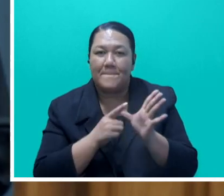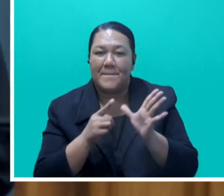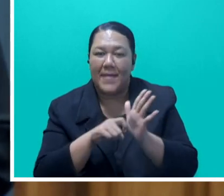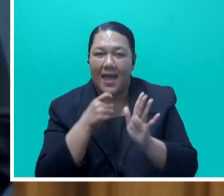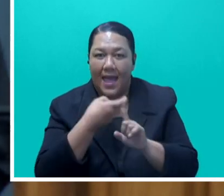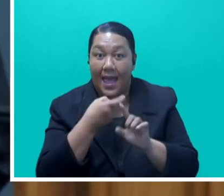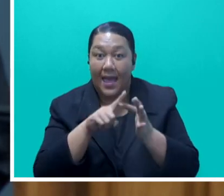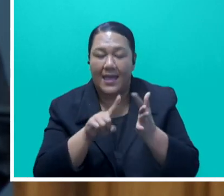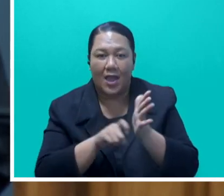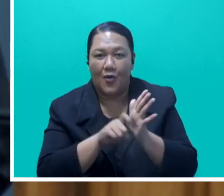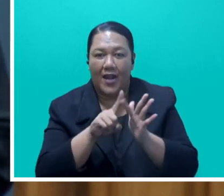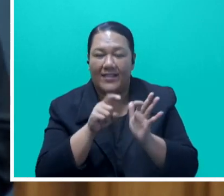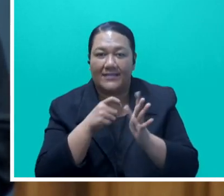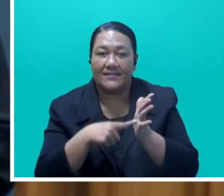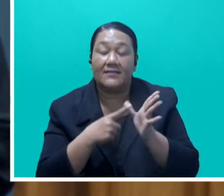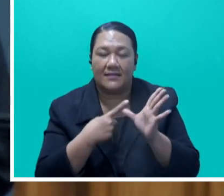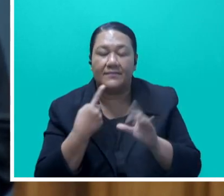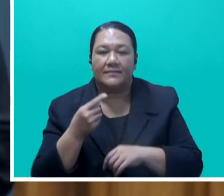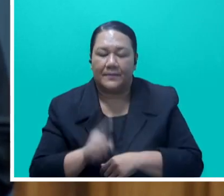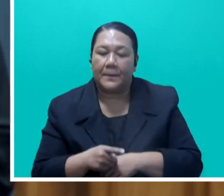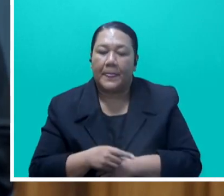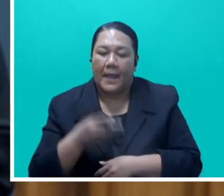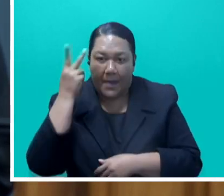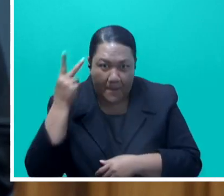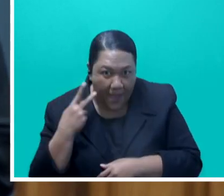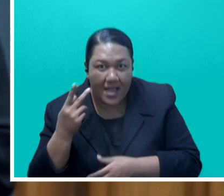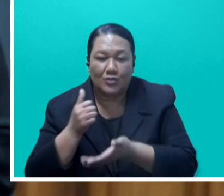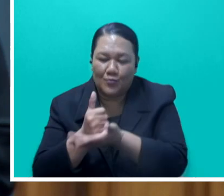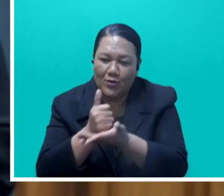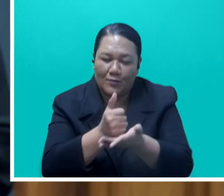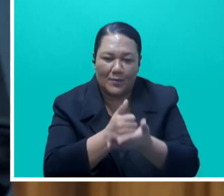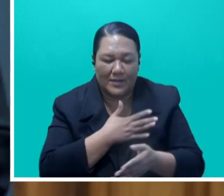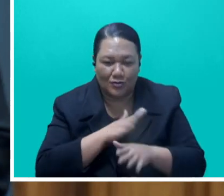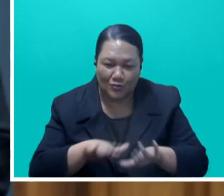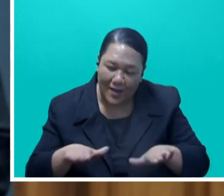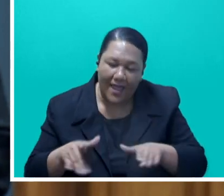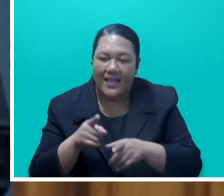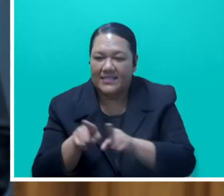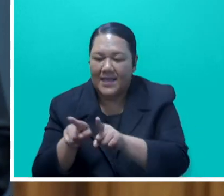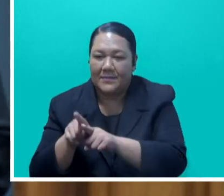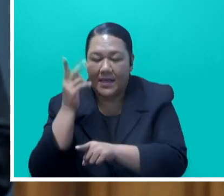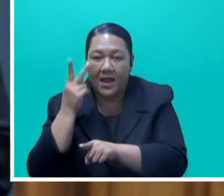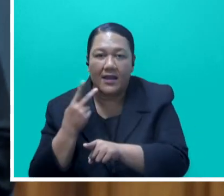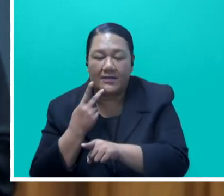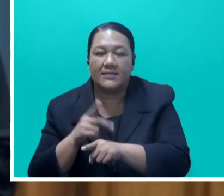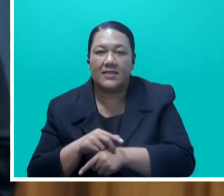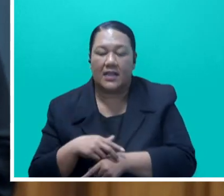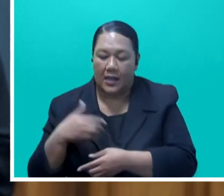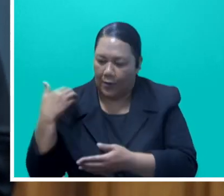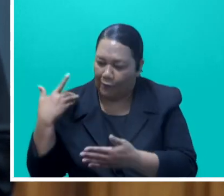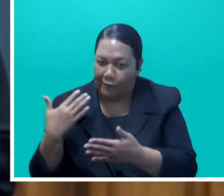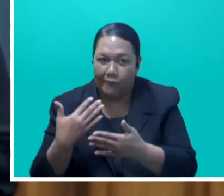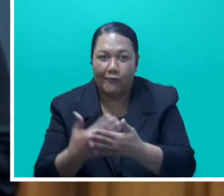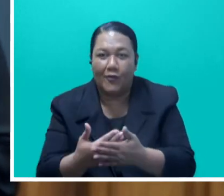Virkiasawa, for their endless support and their assistance in assisting me with my my campaign